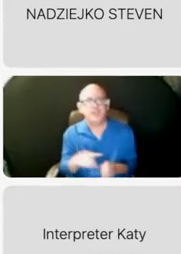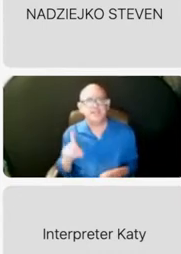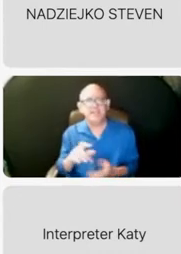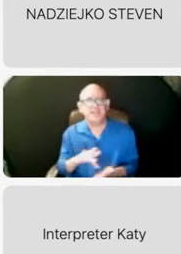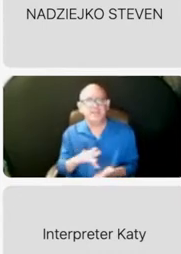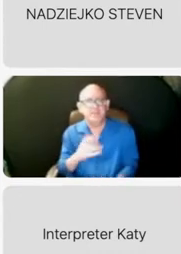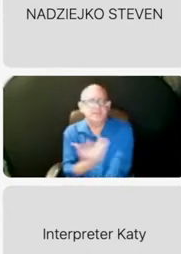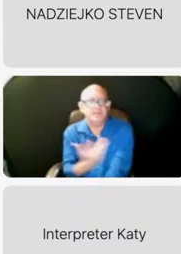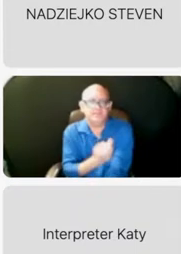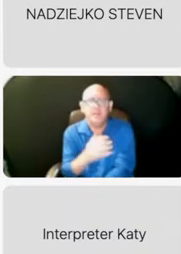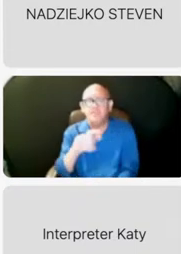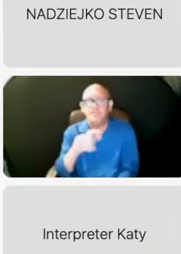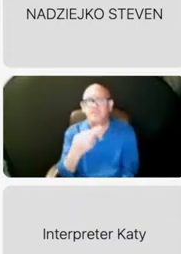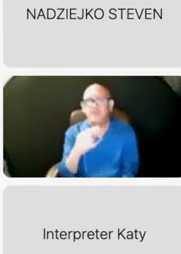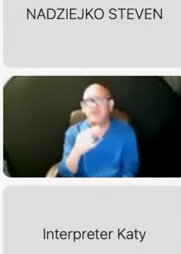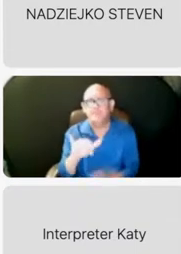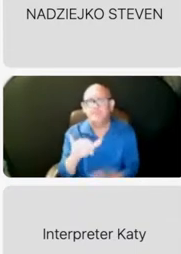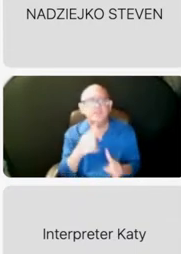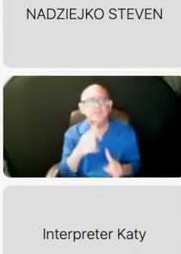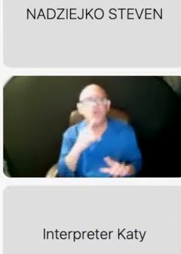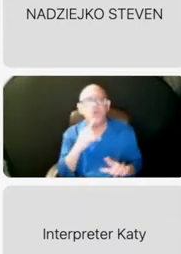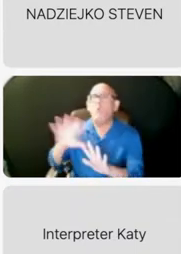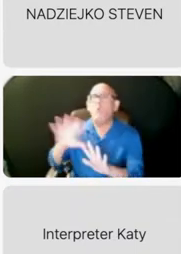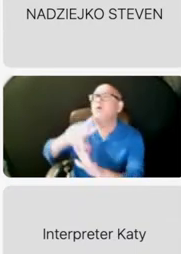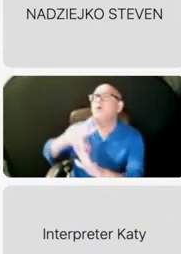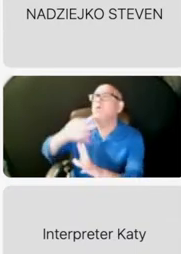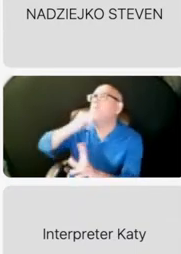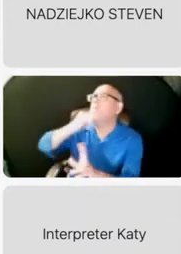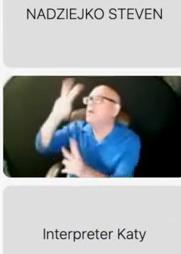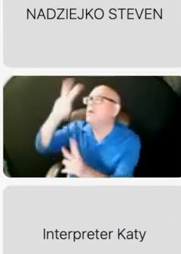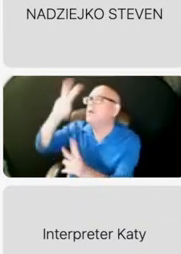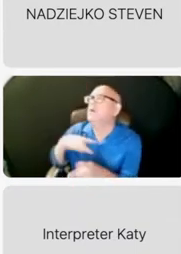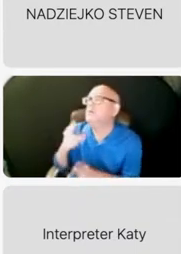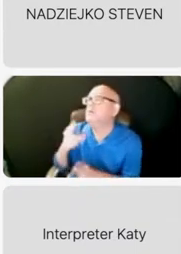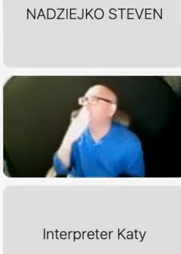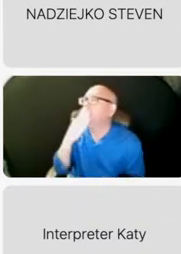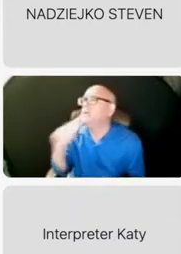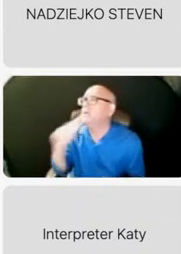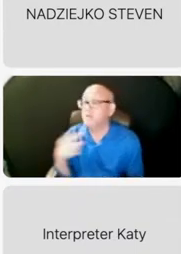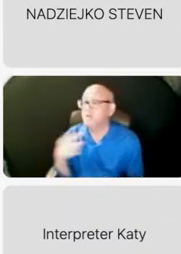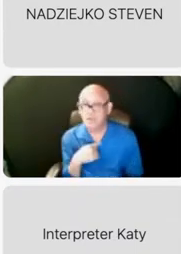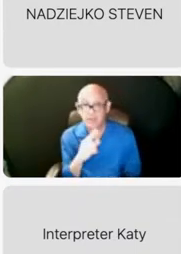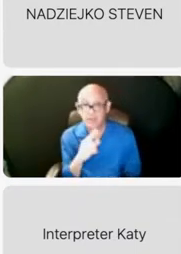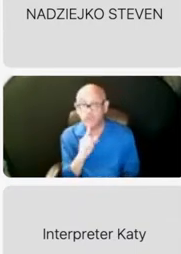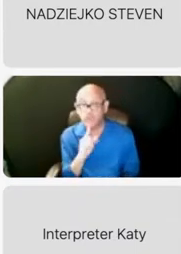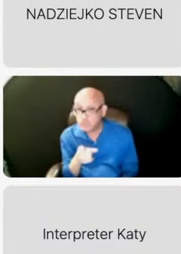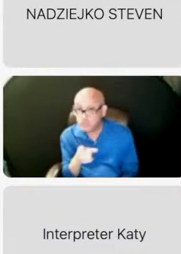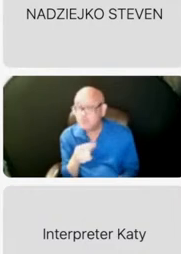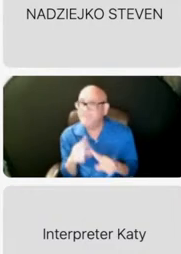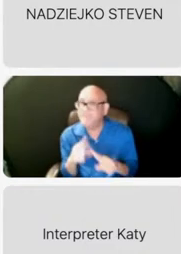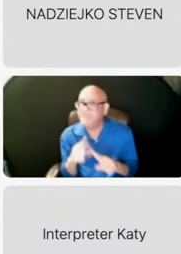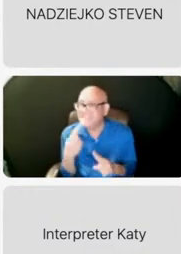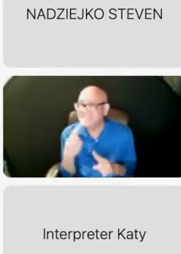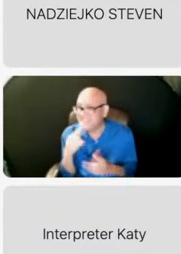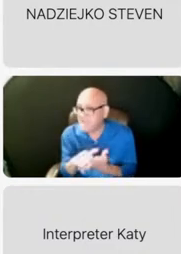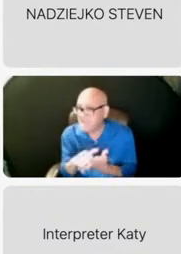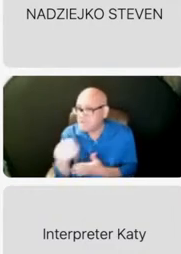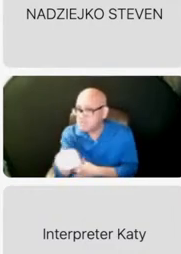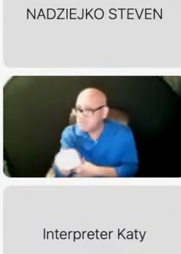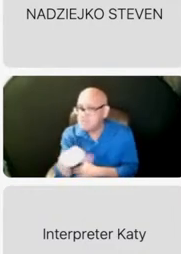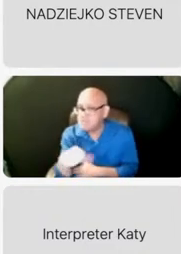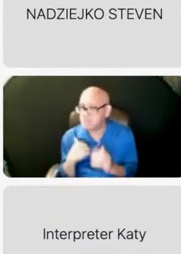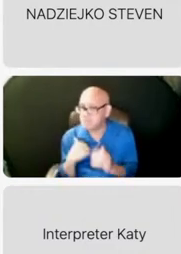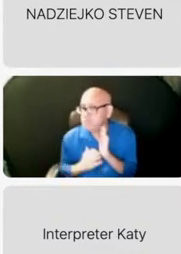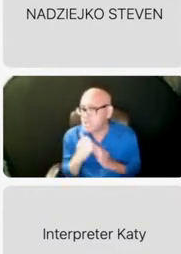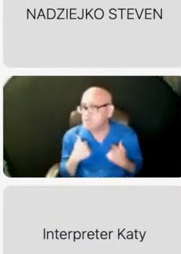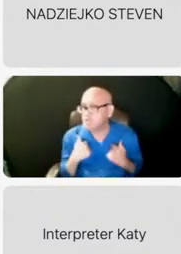it was taken out of context if that's true then that means he admitted saying it but meant it in a different way so my question is what was the